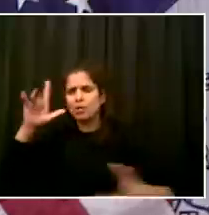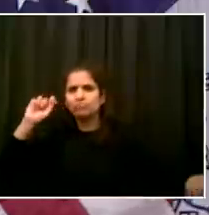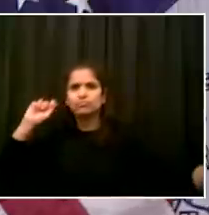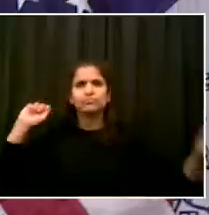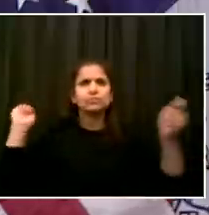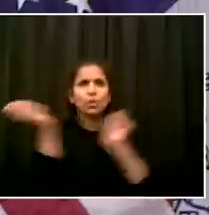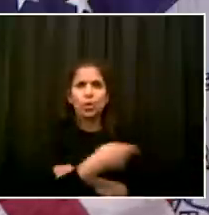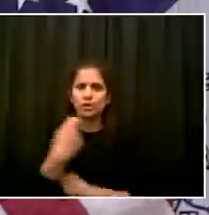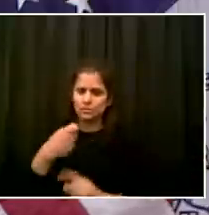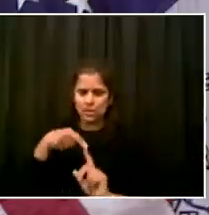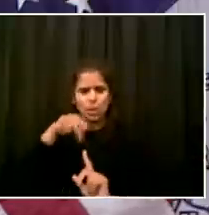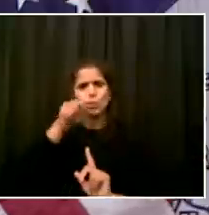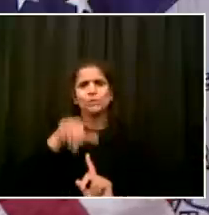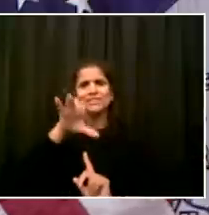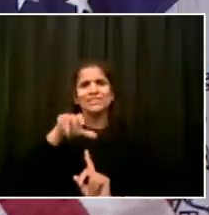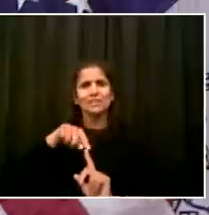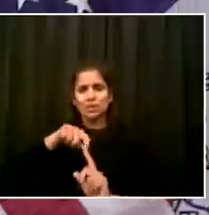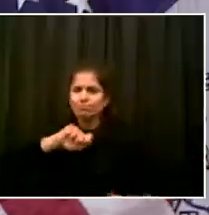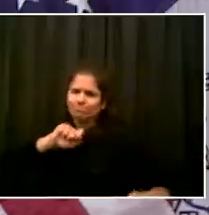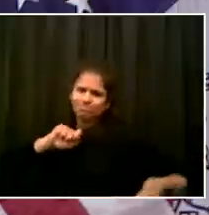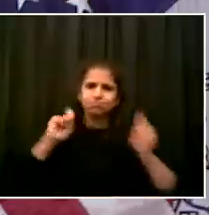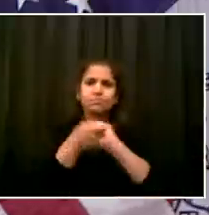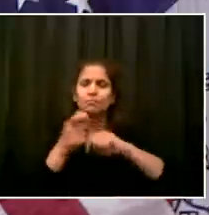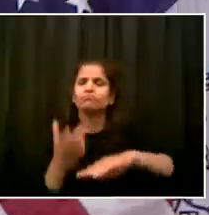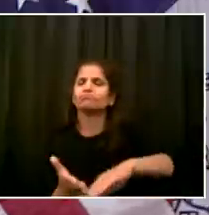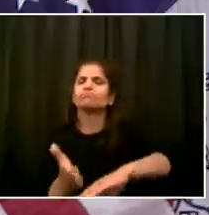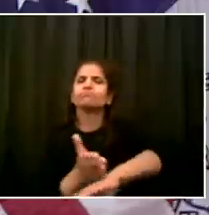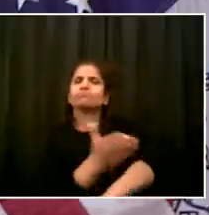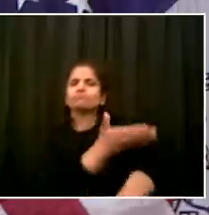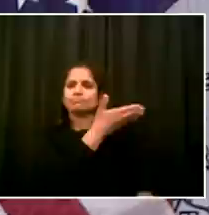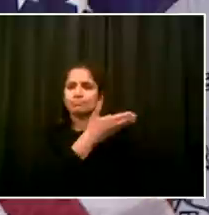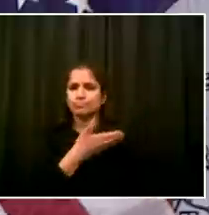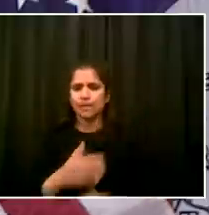and particularly healthcare disparities. So that's underway.